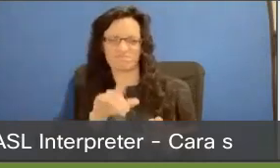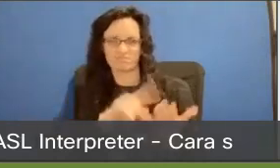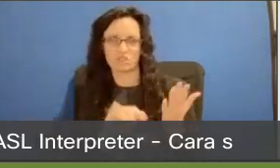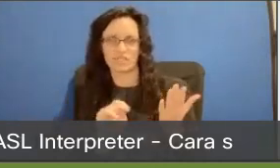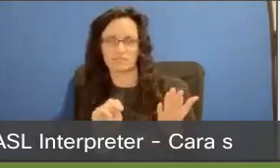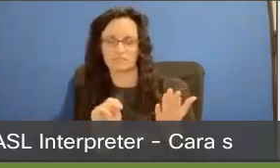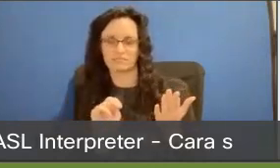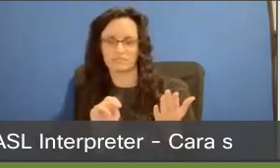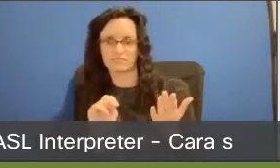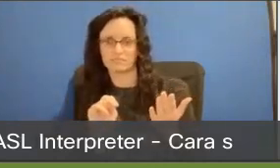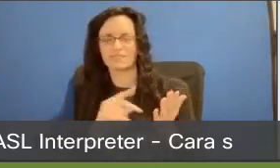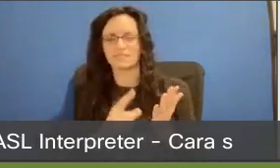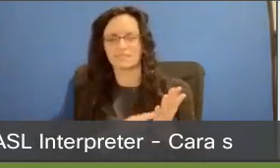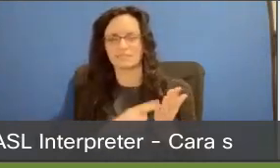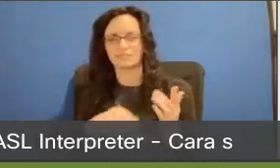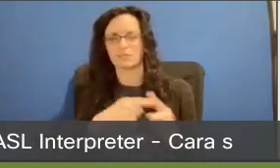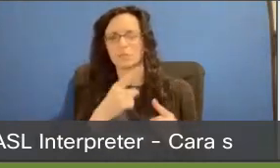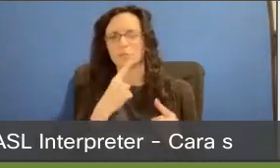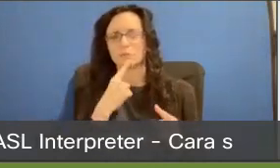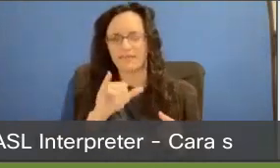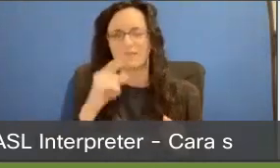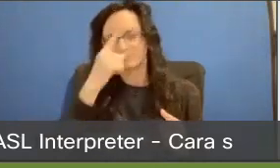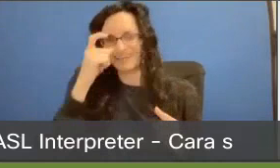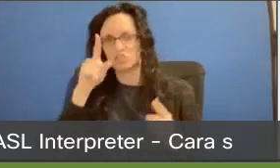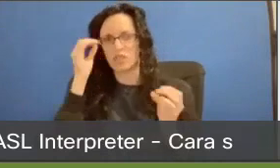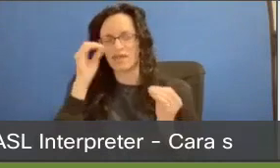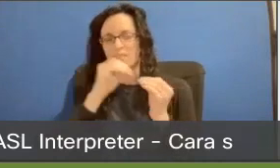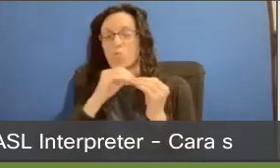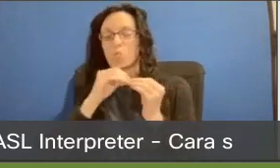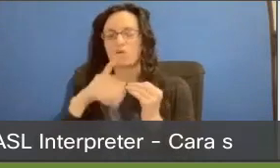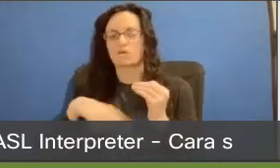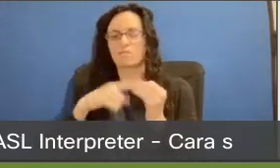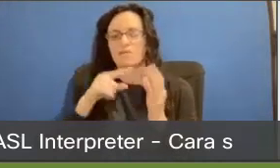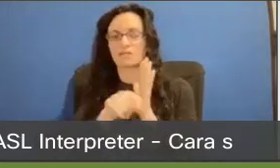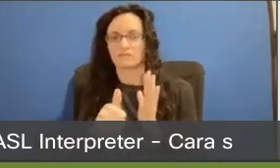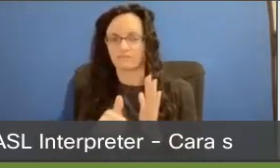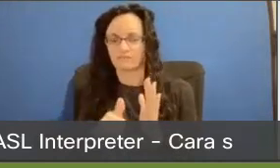Sometimes when you've said things like that, it's really because you've been thinking more about suicide lately.